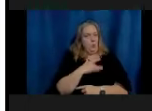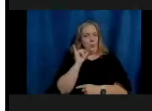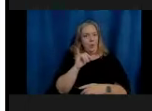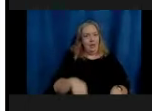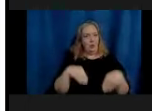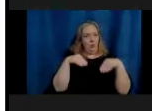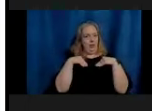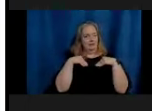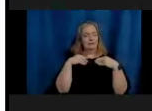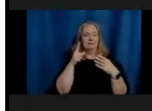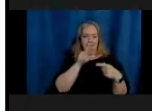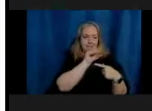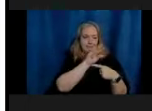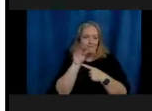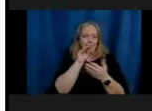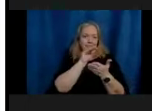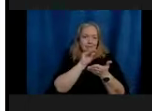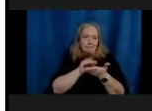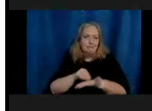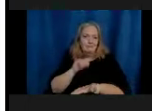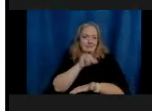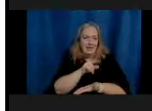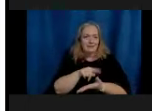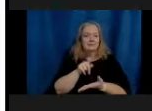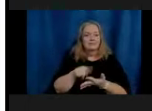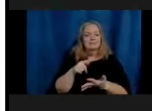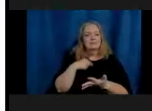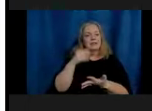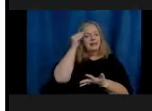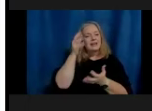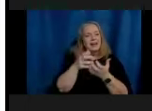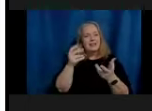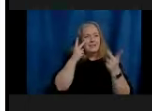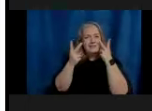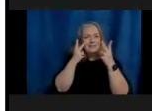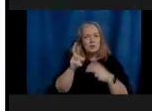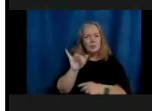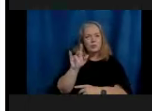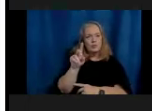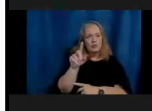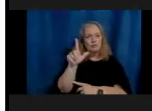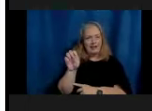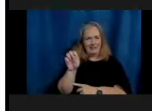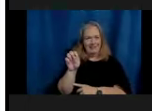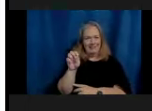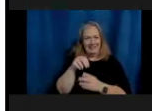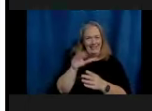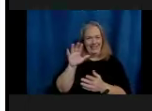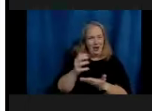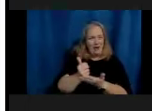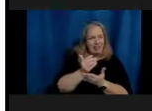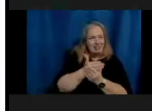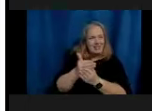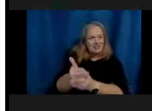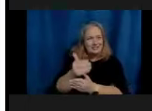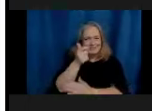found data going back to collecting. There's a lot of visual riddles here in the collection. So usually